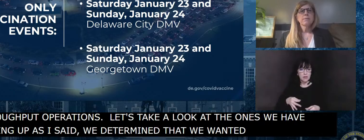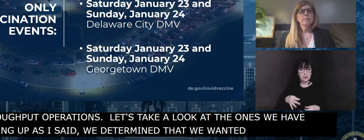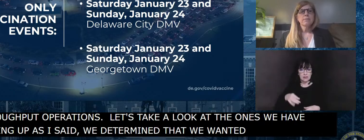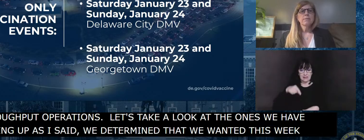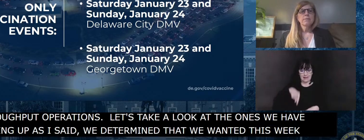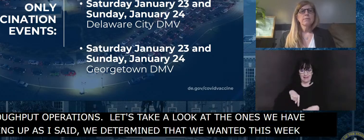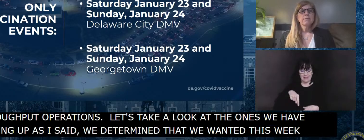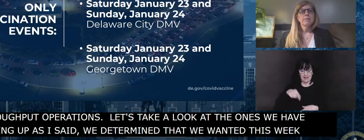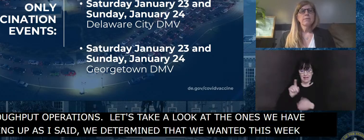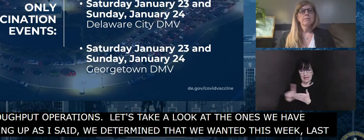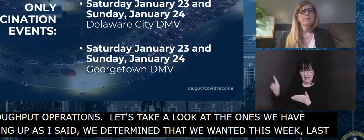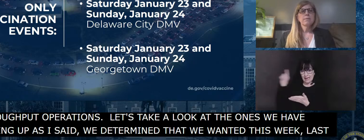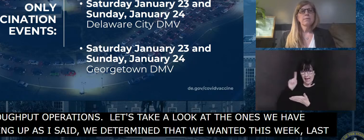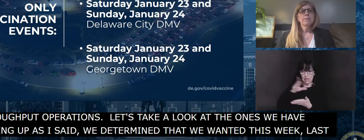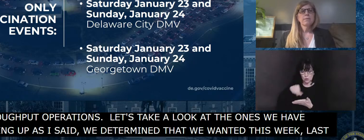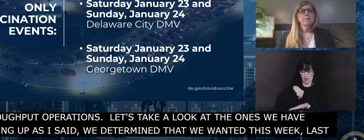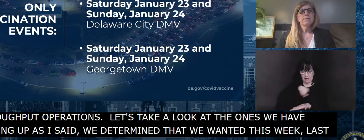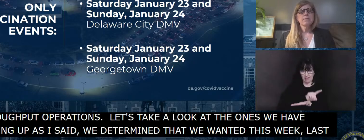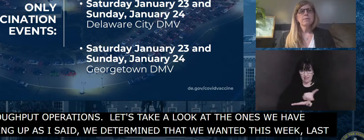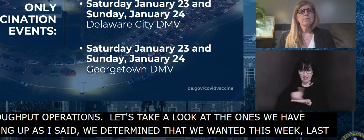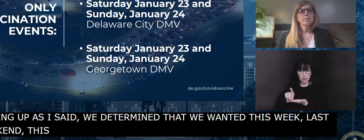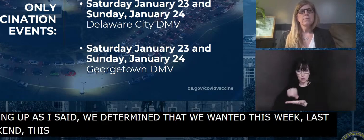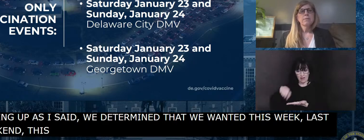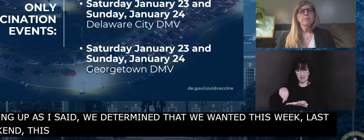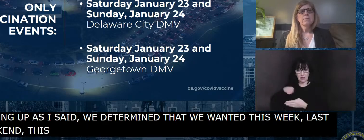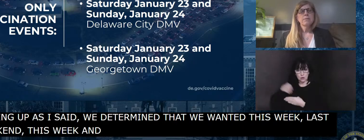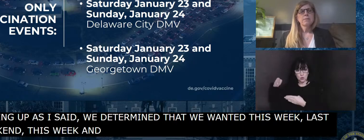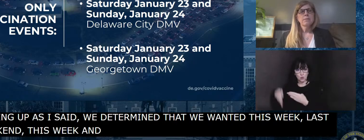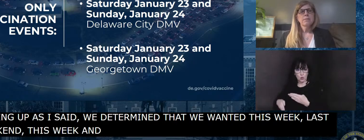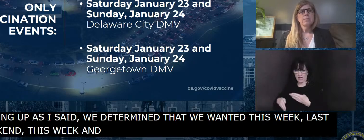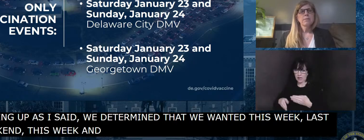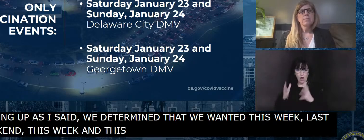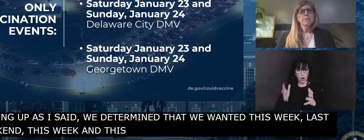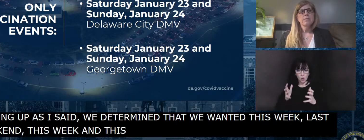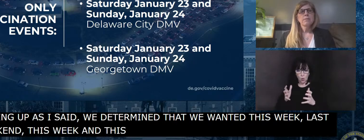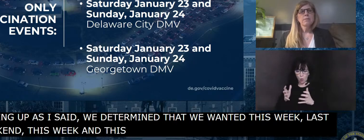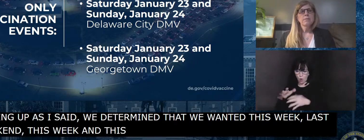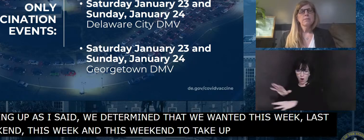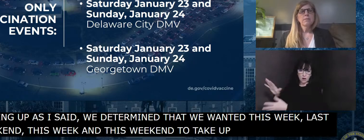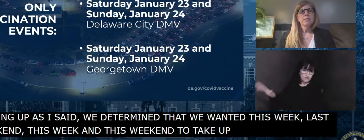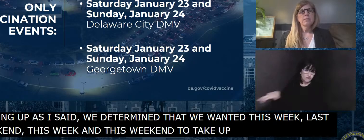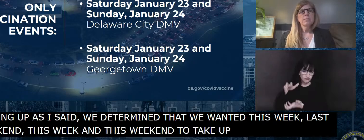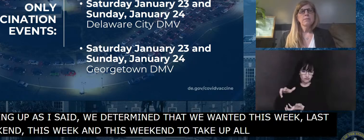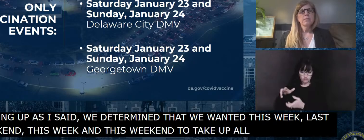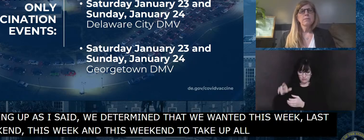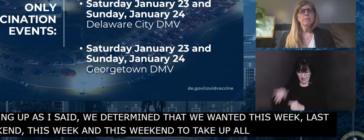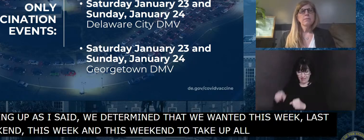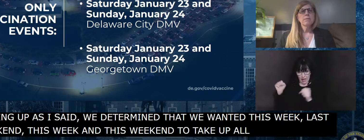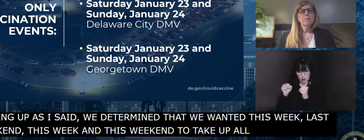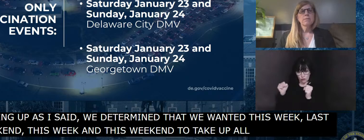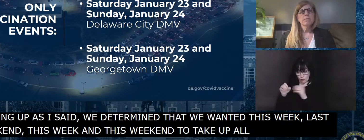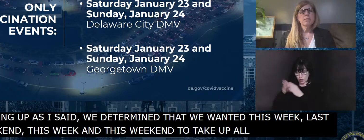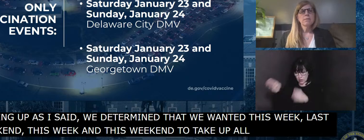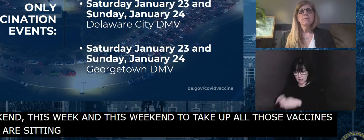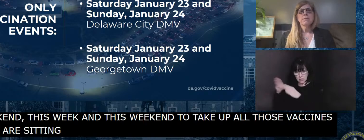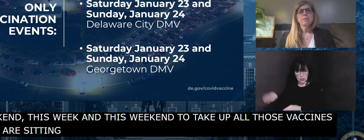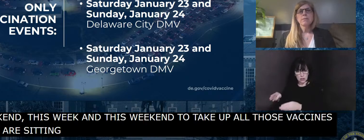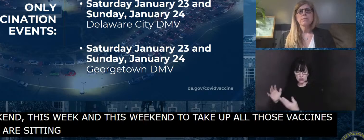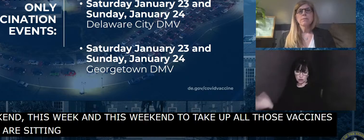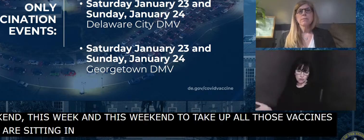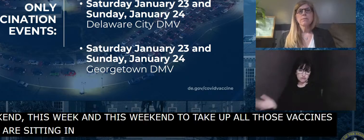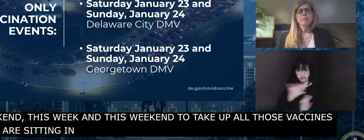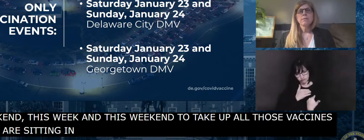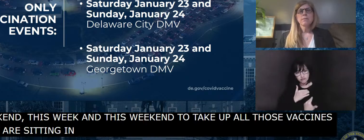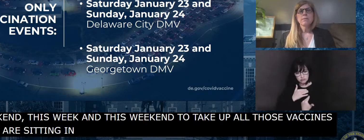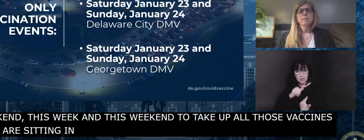weekend to be to take up all those vaccines that are sitting in a freezer somewhere, not all of them, but